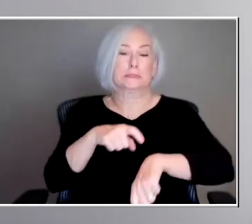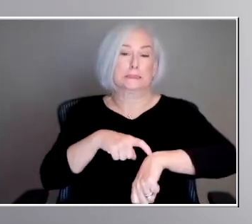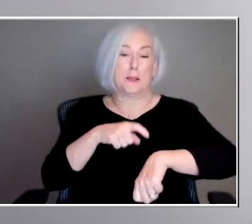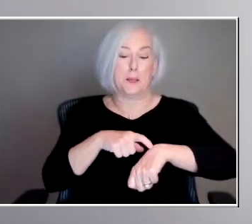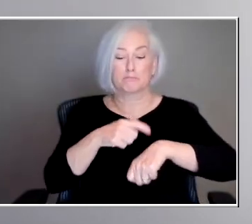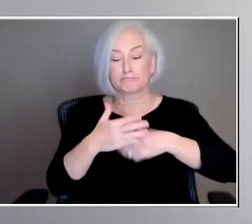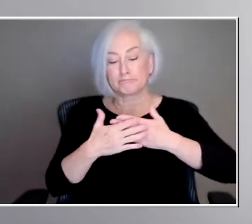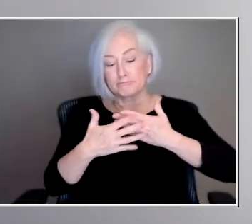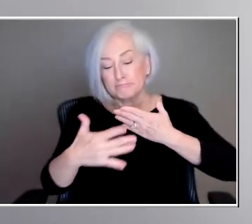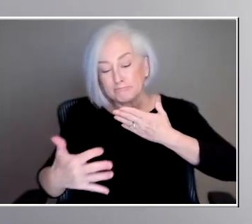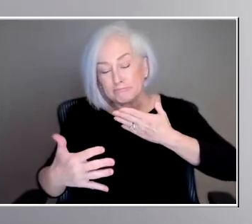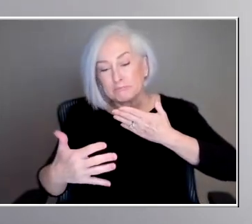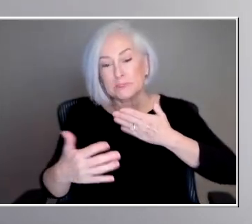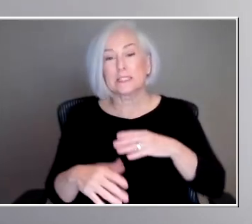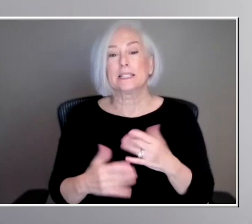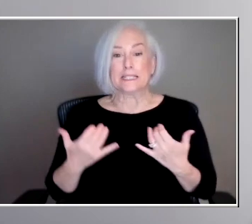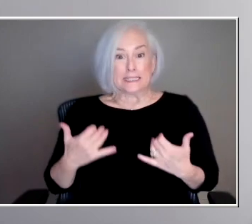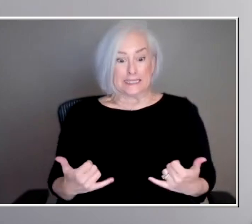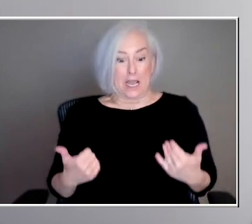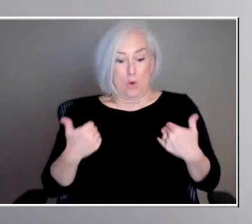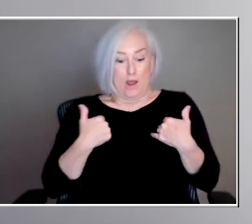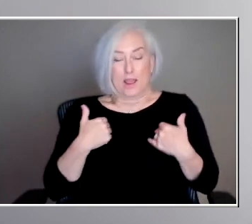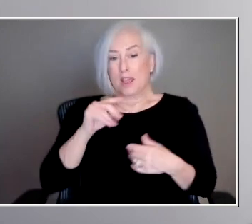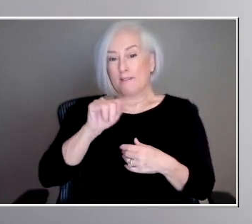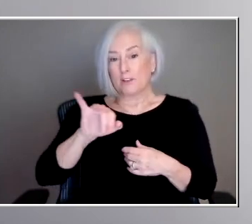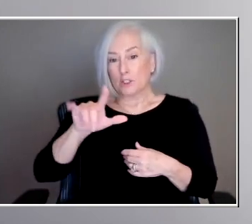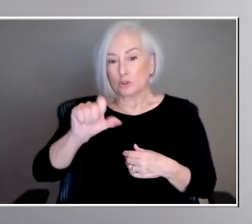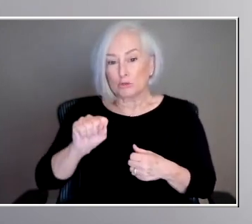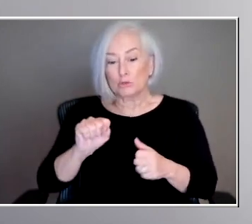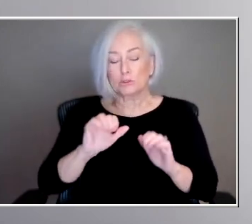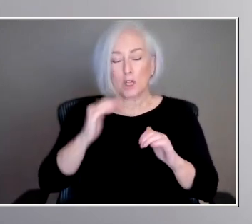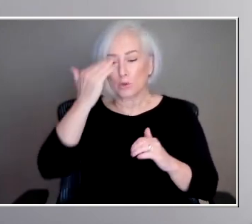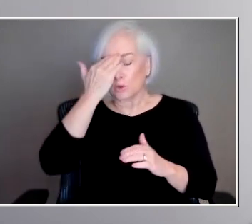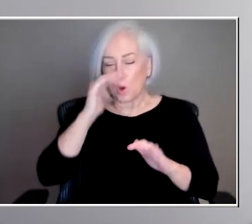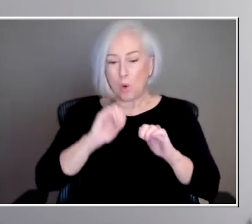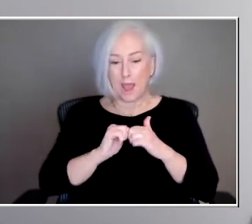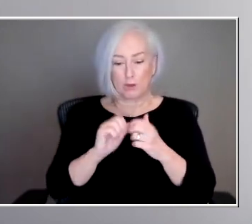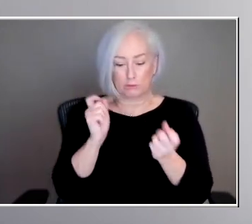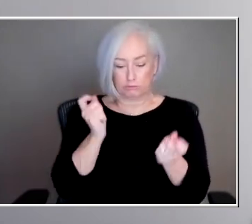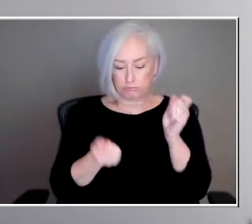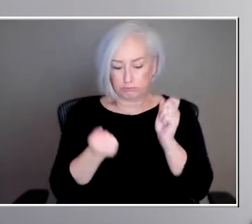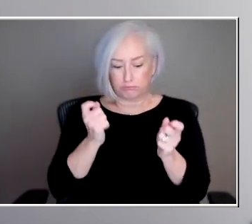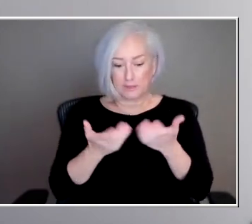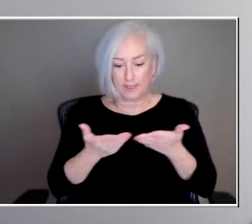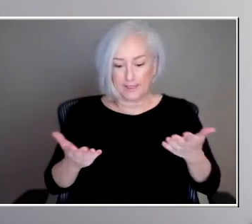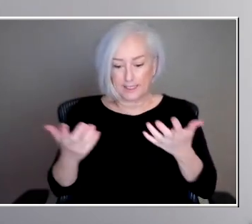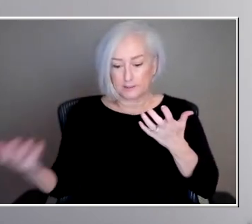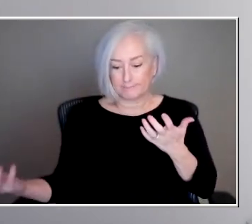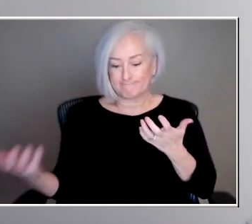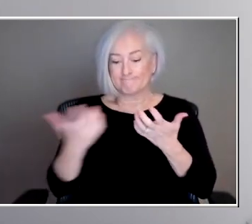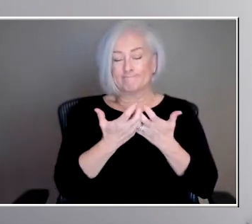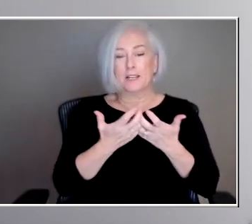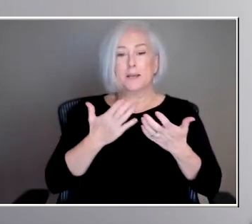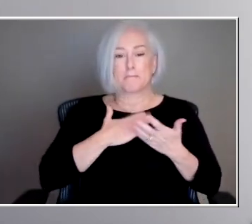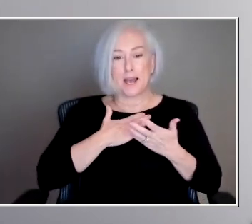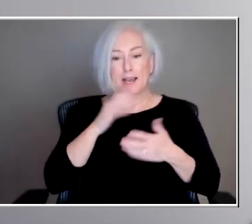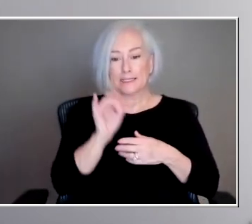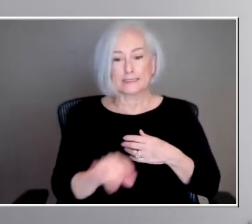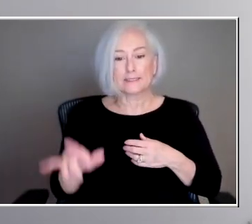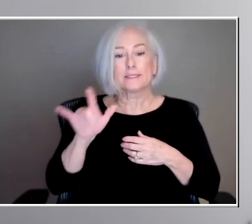to, now that I have the tools and the modifications, and I have, a more general positive